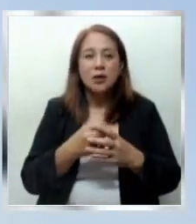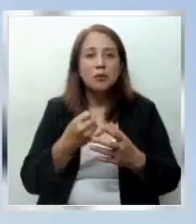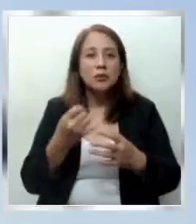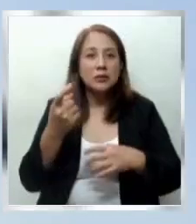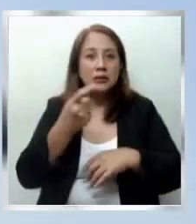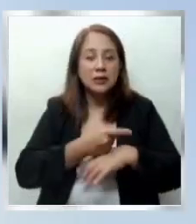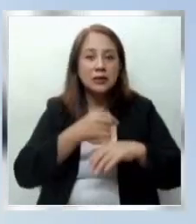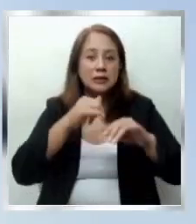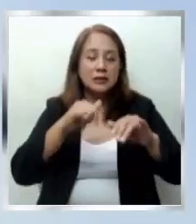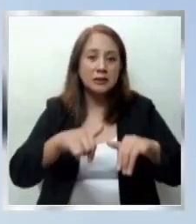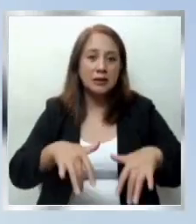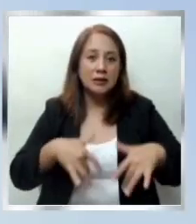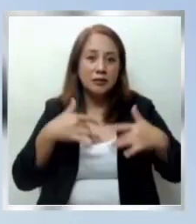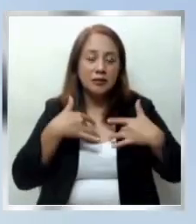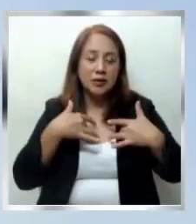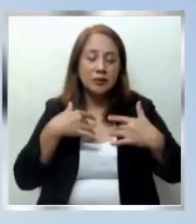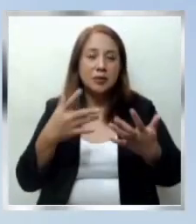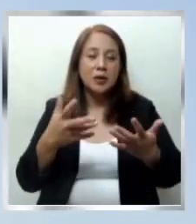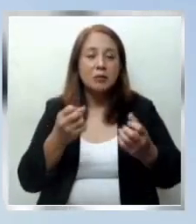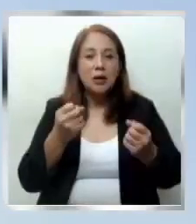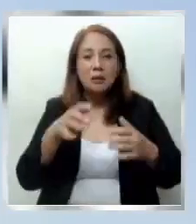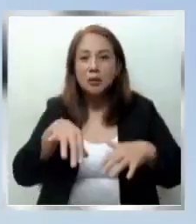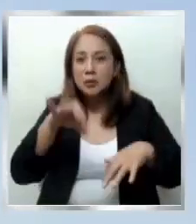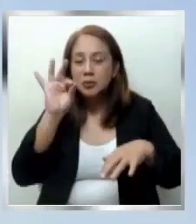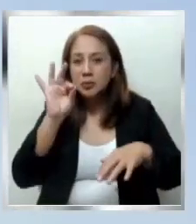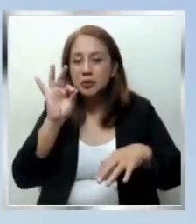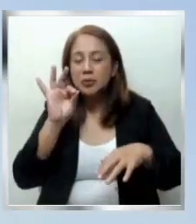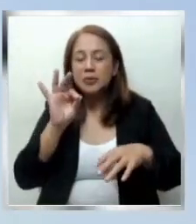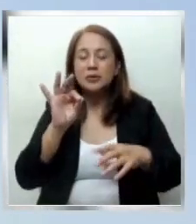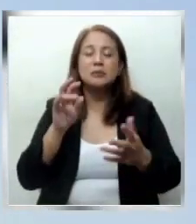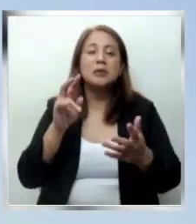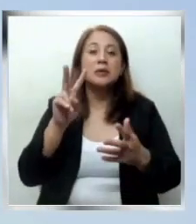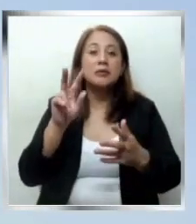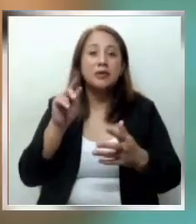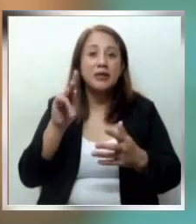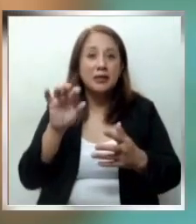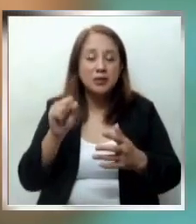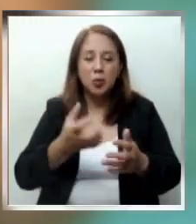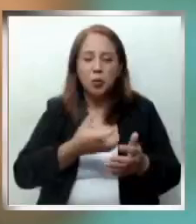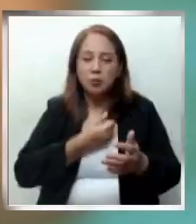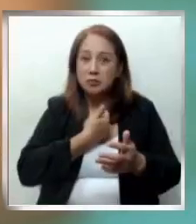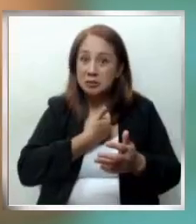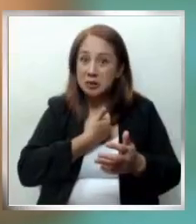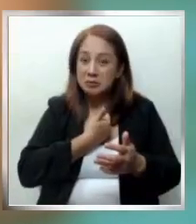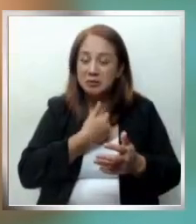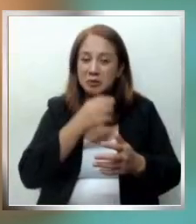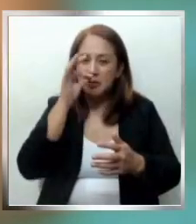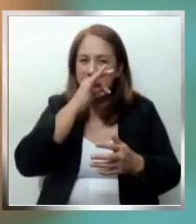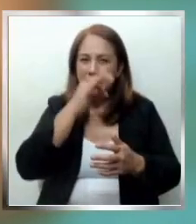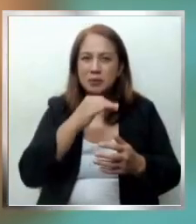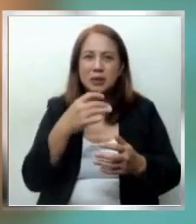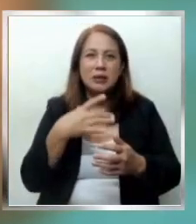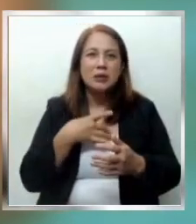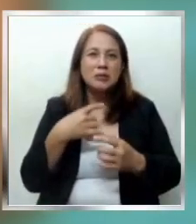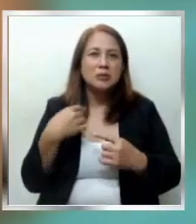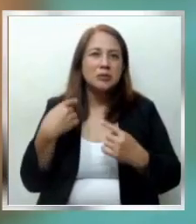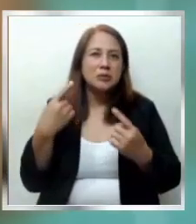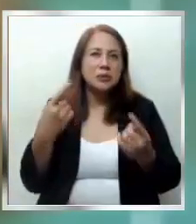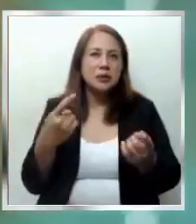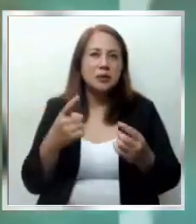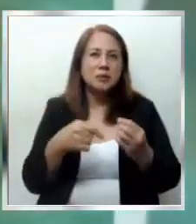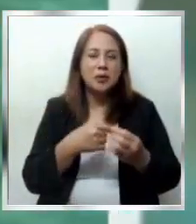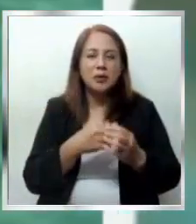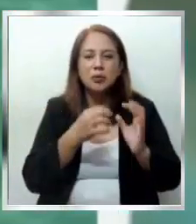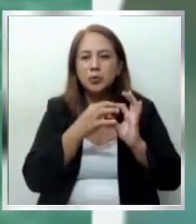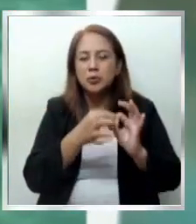dito, marami raw na discover si Vanessa tungkol sa kanyang sarili bilang Pinoy. I've always like been so about connecting with